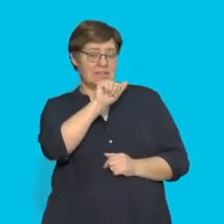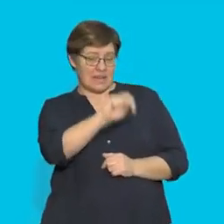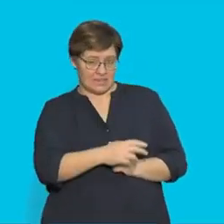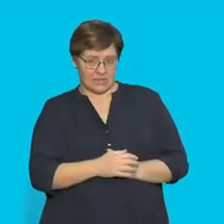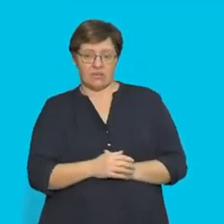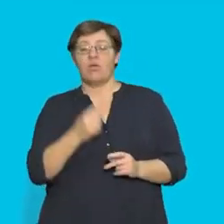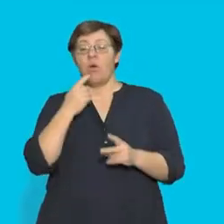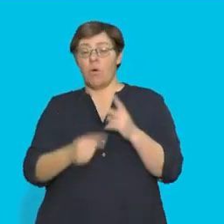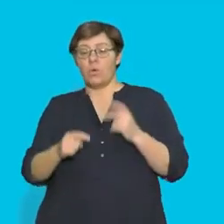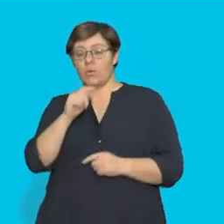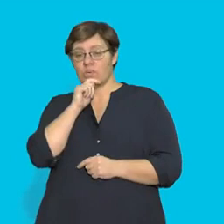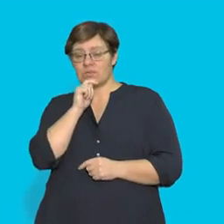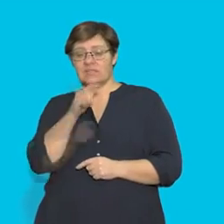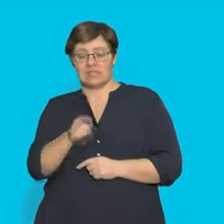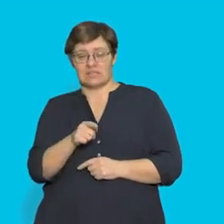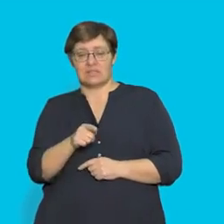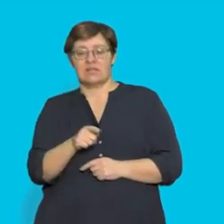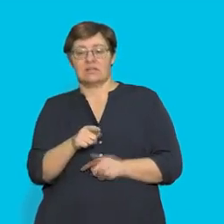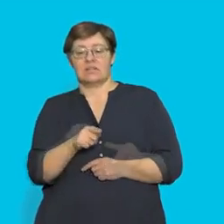tan. And if it only involves using